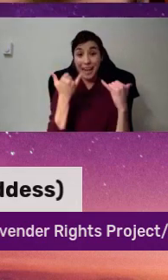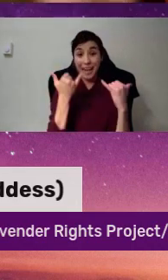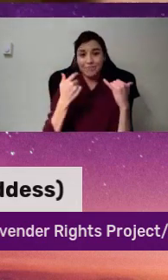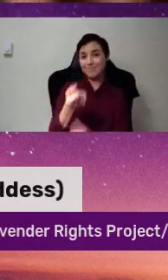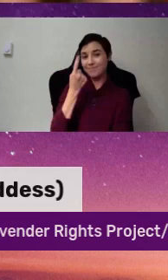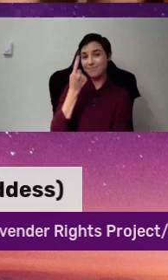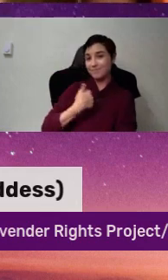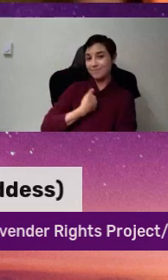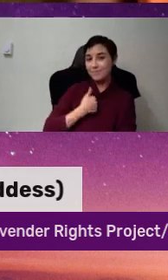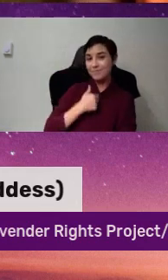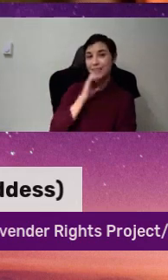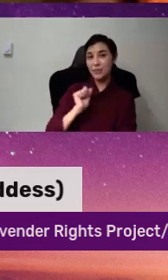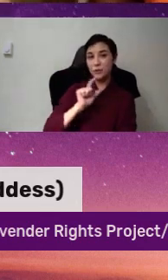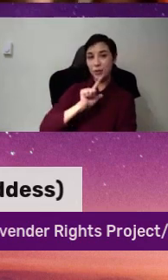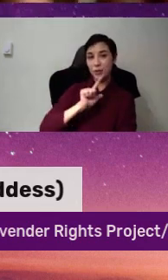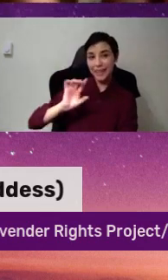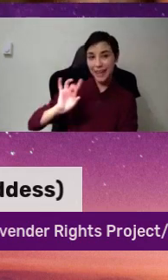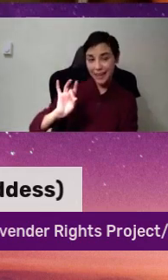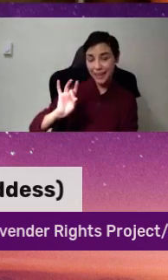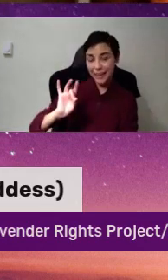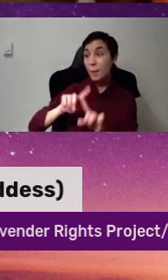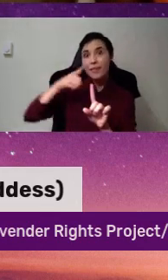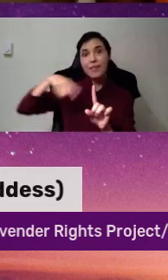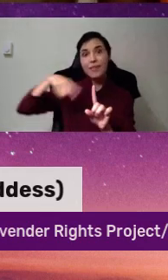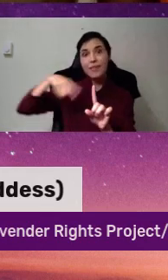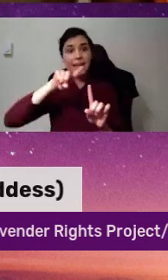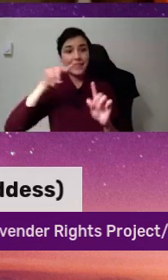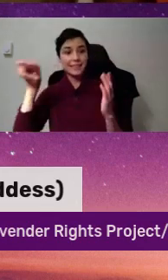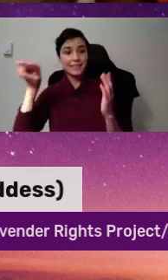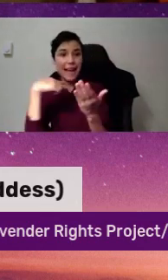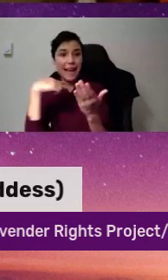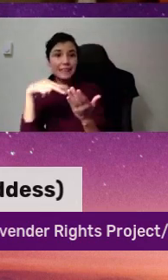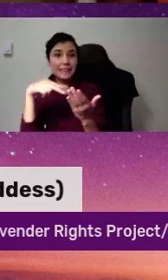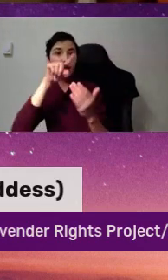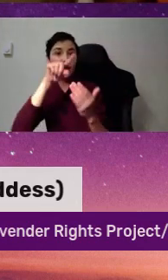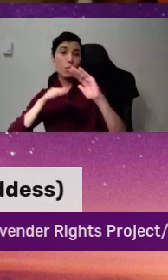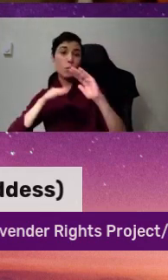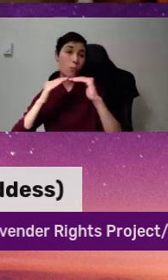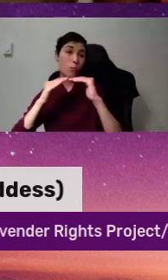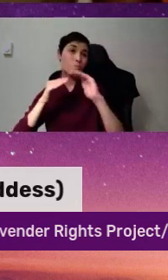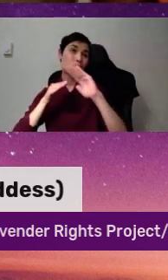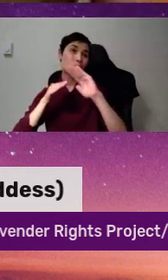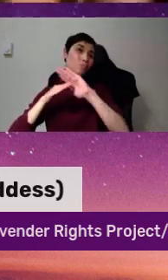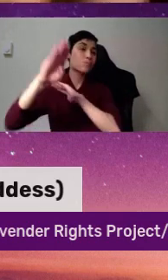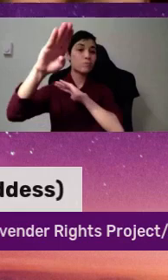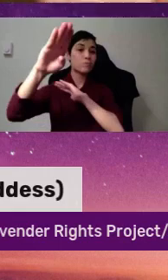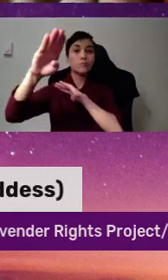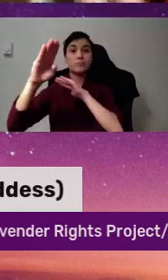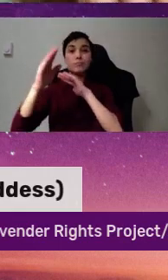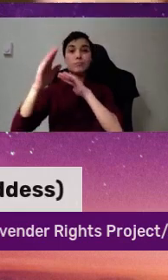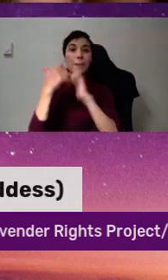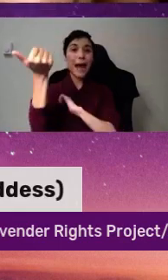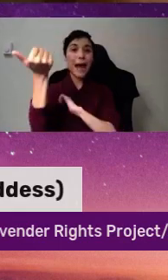so many professionals just by using a social media account, it's and then